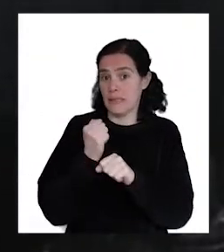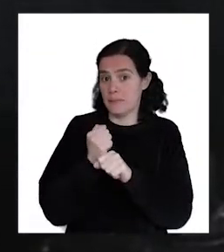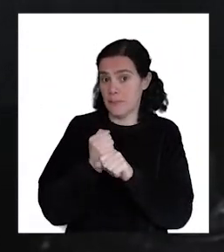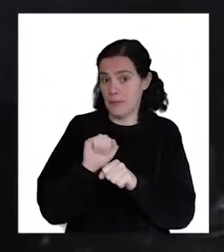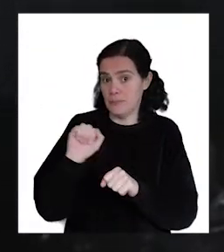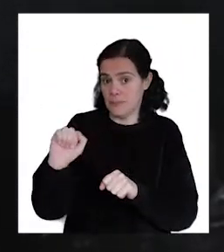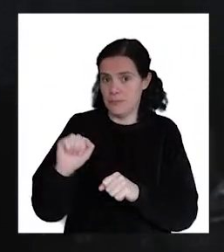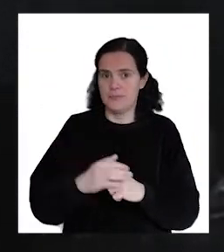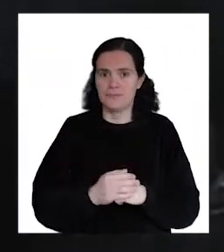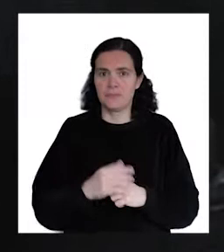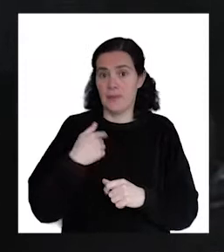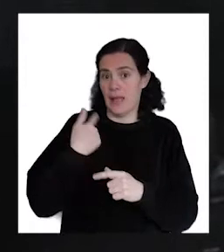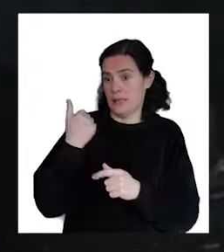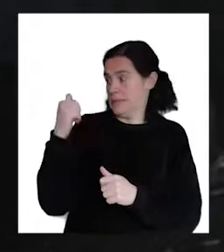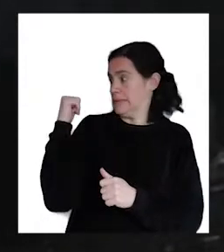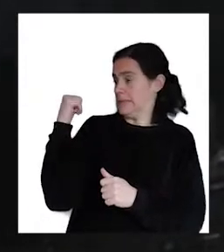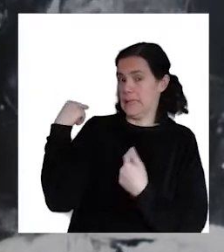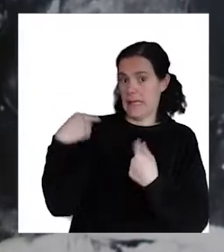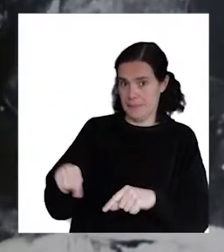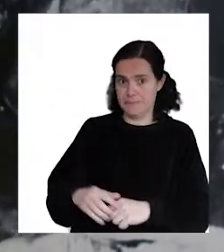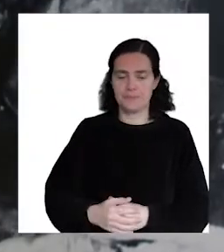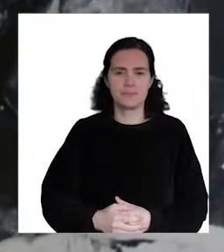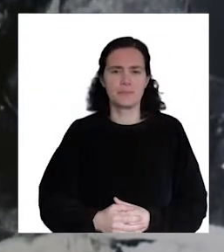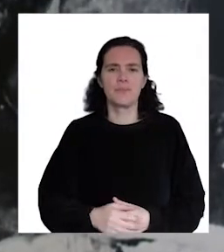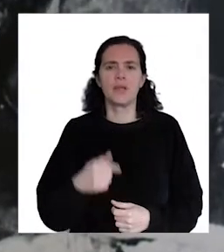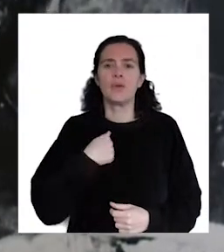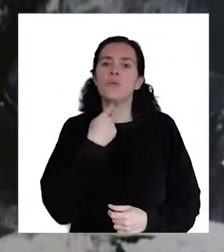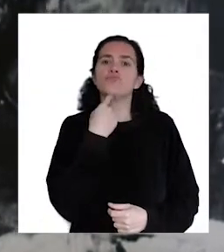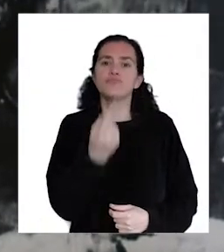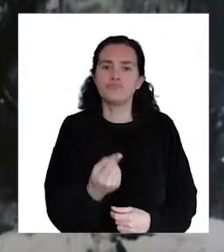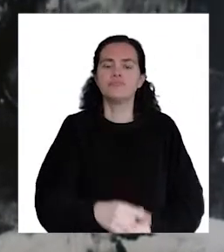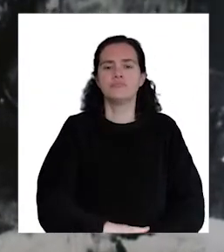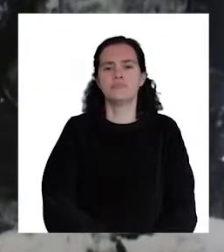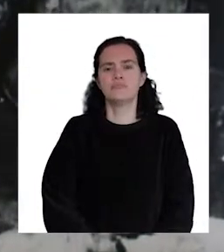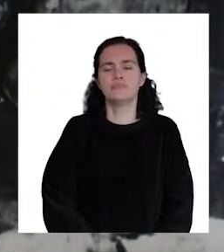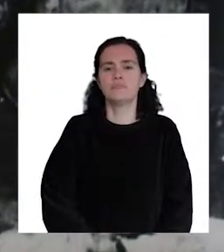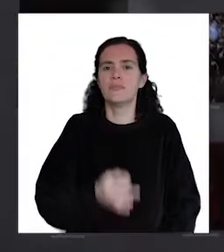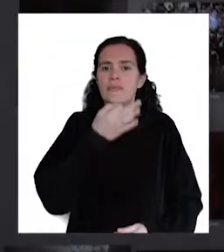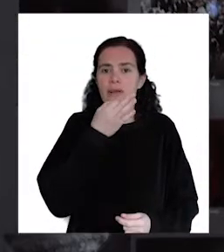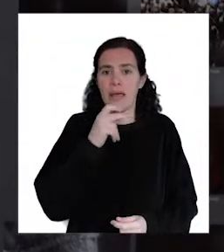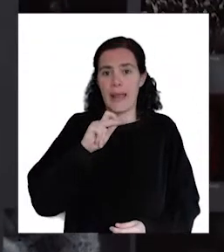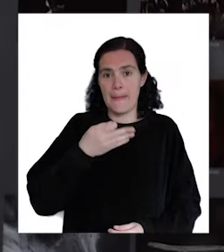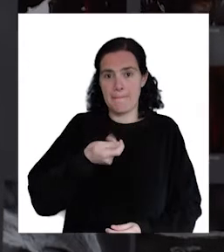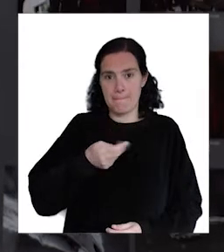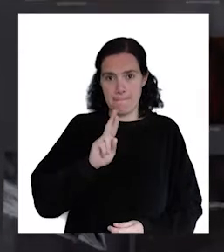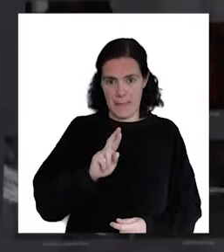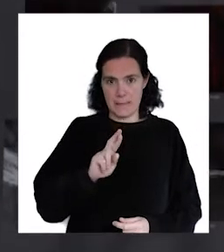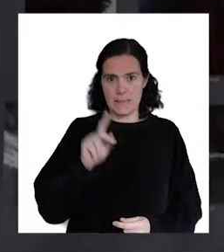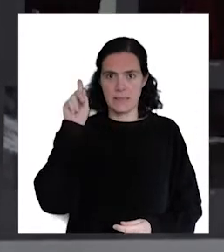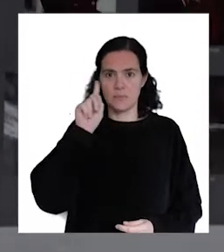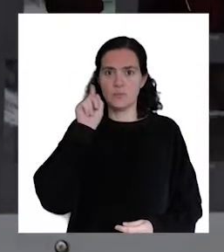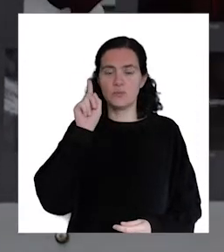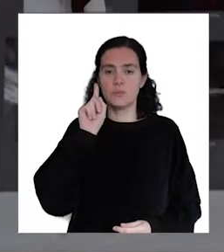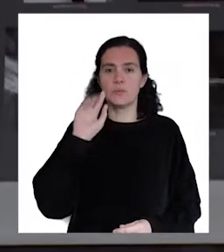work behind me. It's, as I was saying, talking about apex, what's